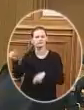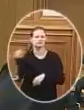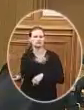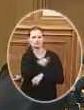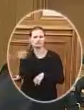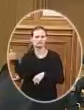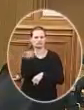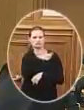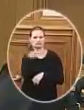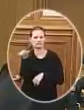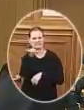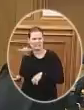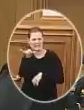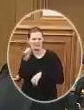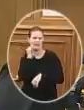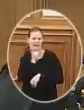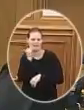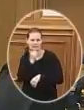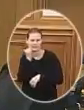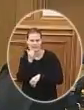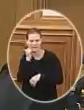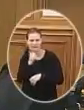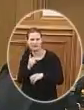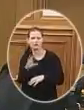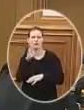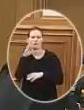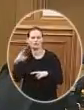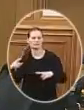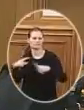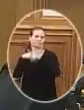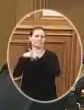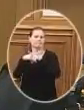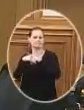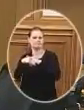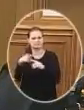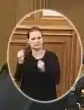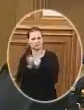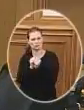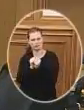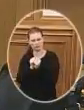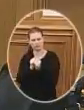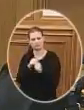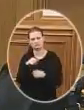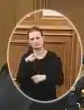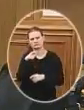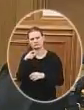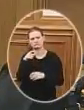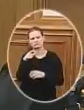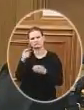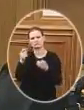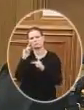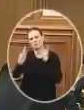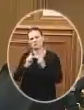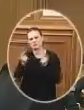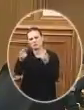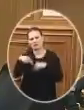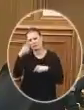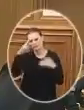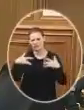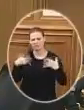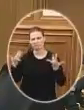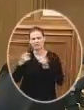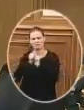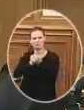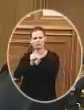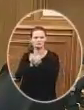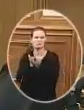will be affected, there needs to be education that happens way ahead of time, so that all of us have time to adjust